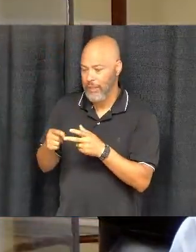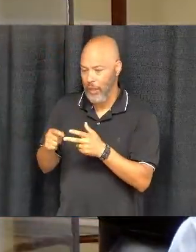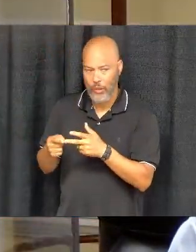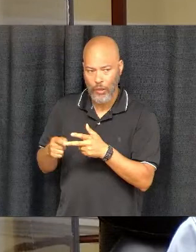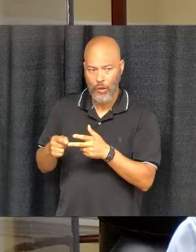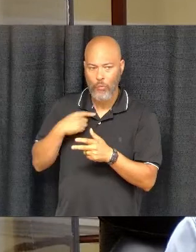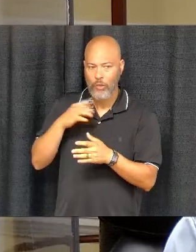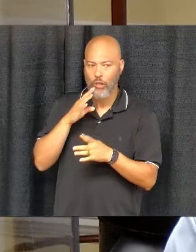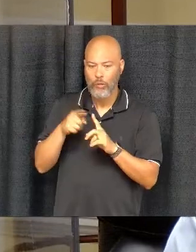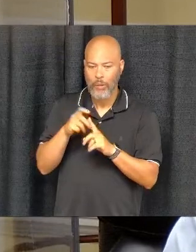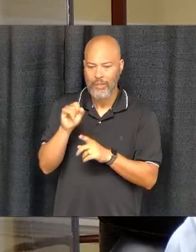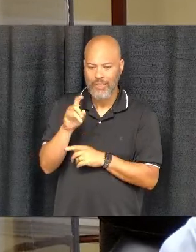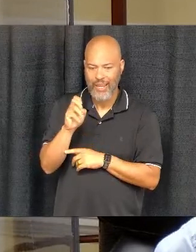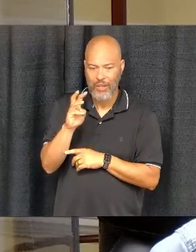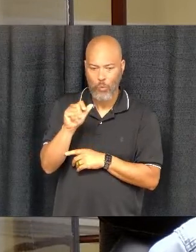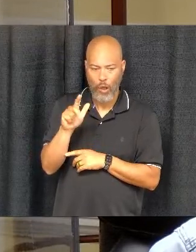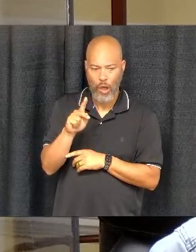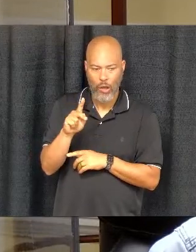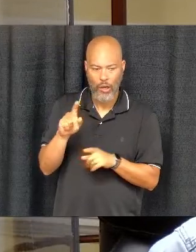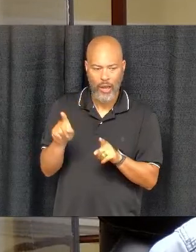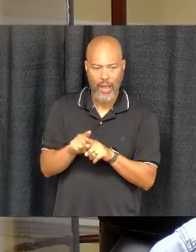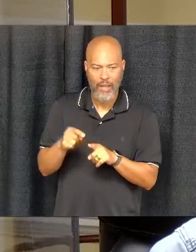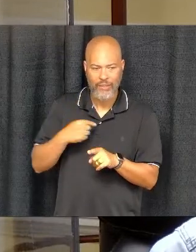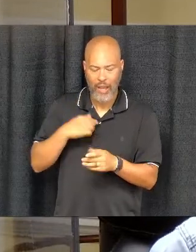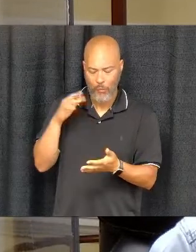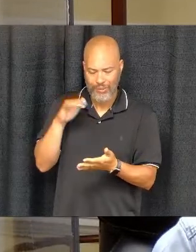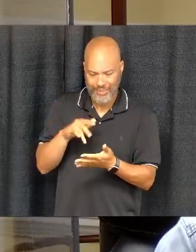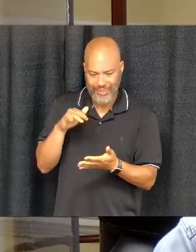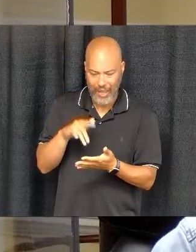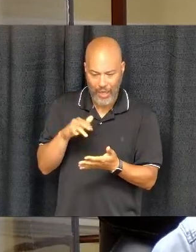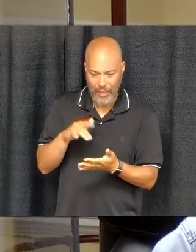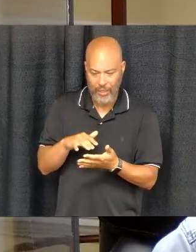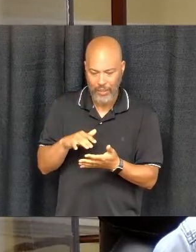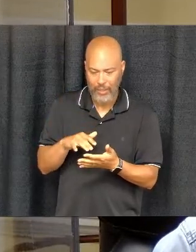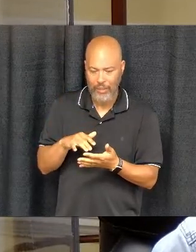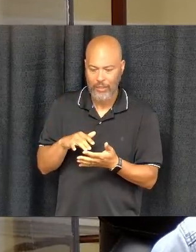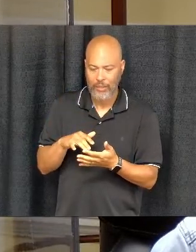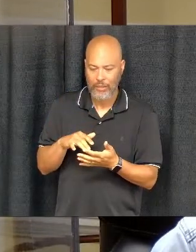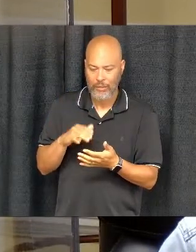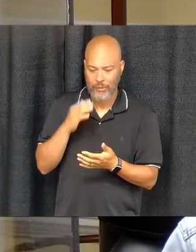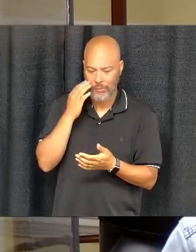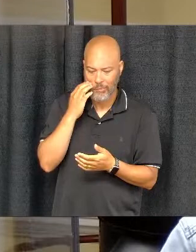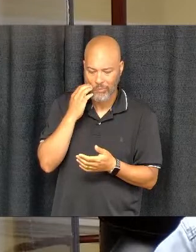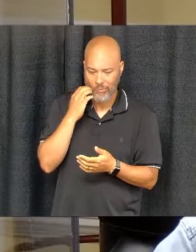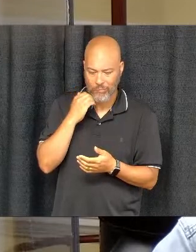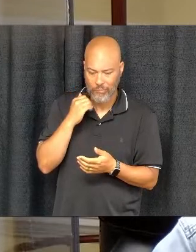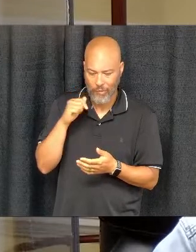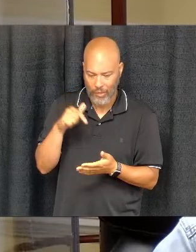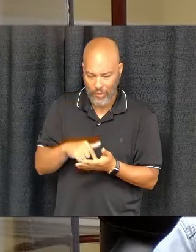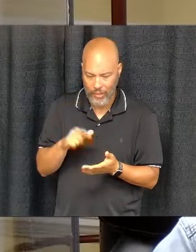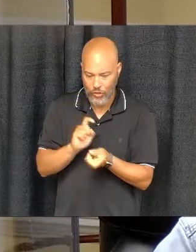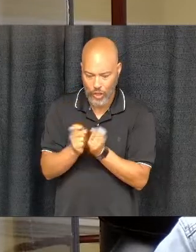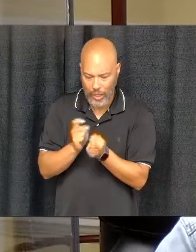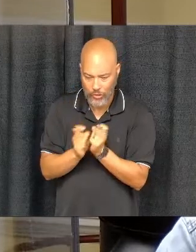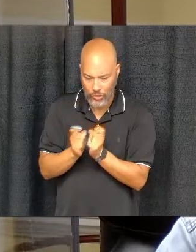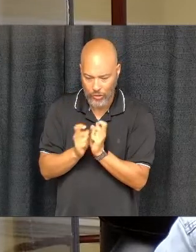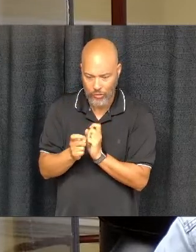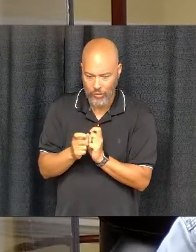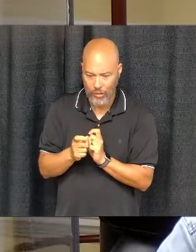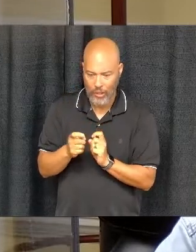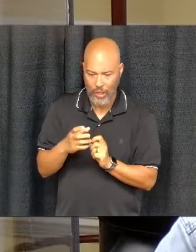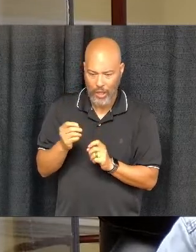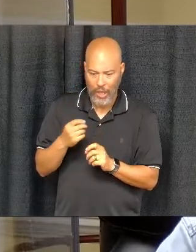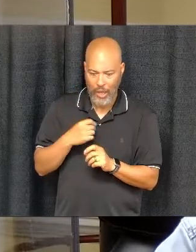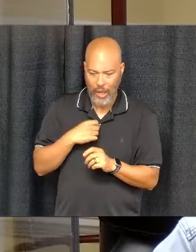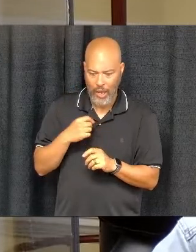about sidewalks. So as I was studying the the changes, and I went back and